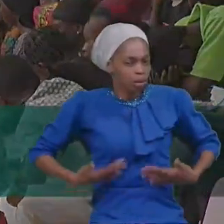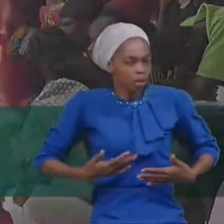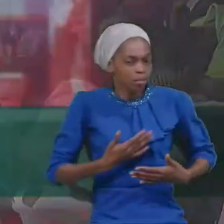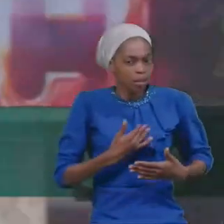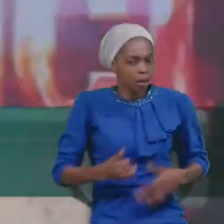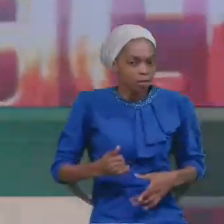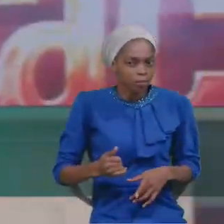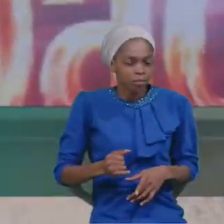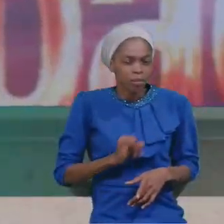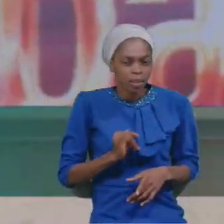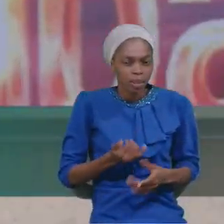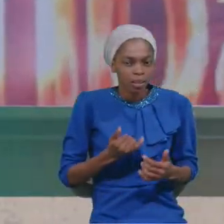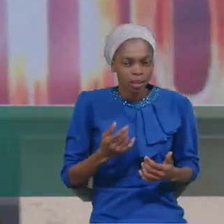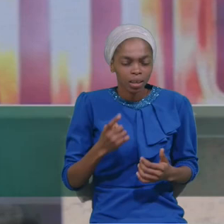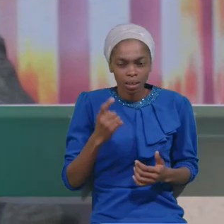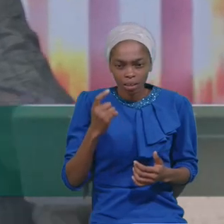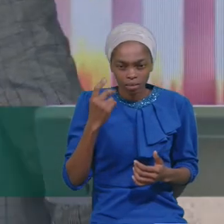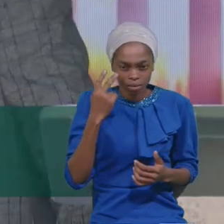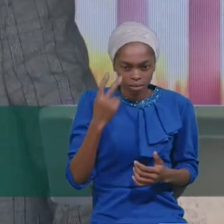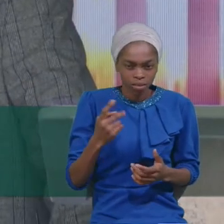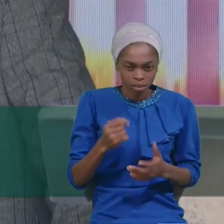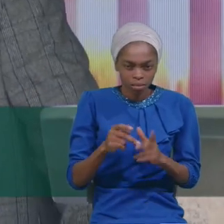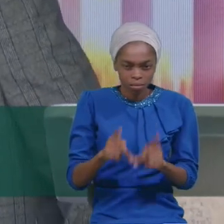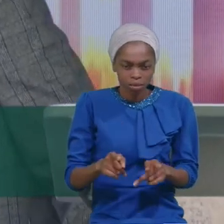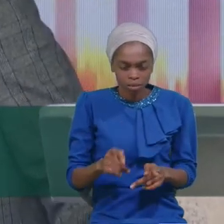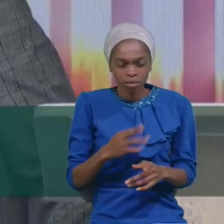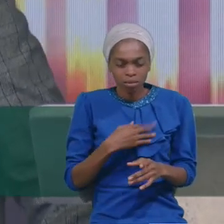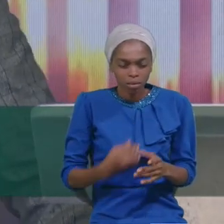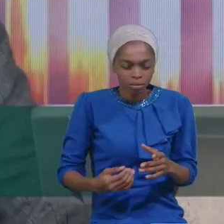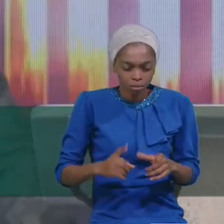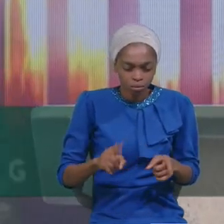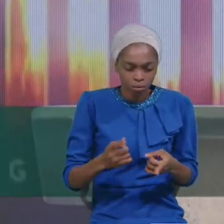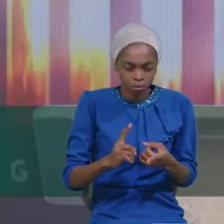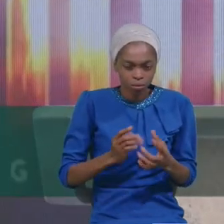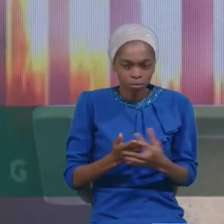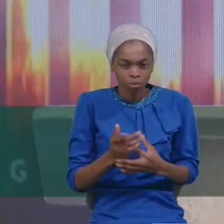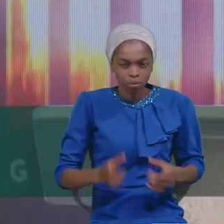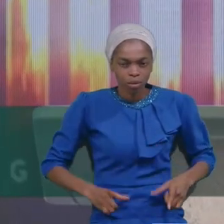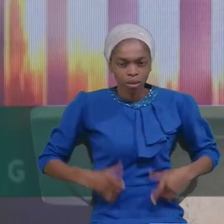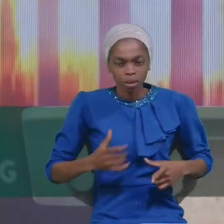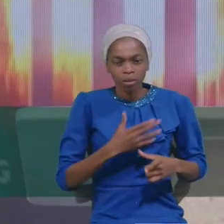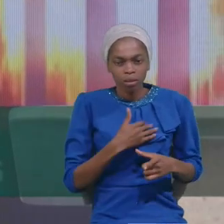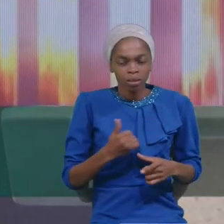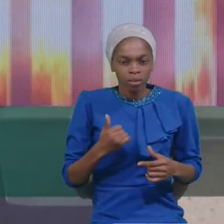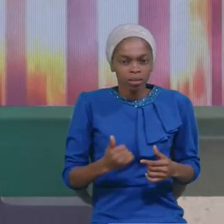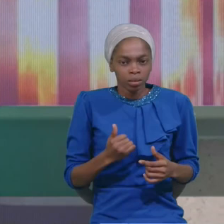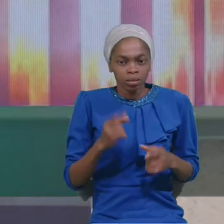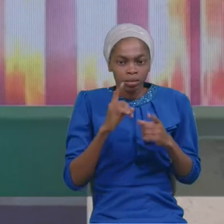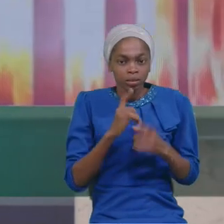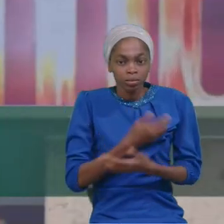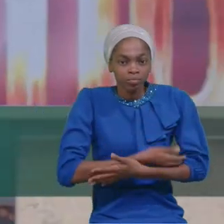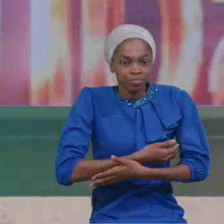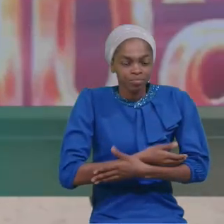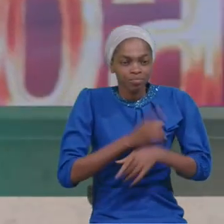only cried, and then from that point of being a toddler, has never cried again.